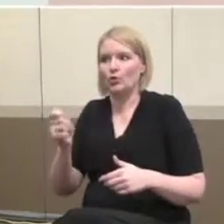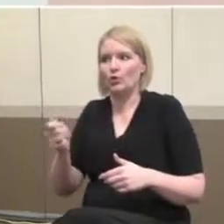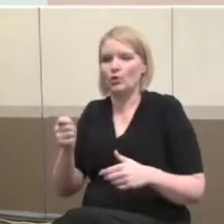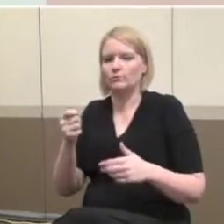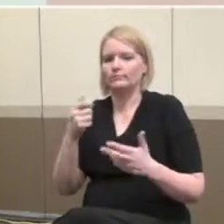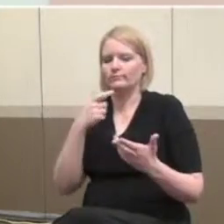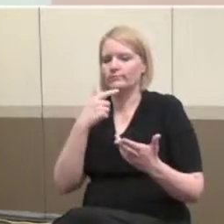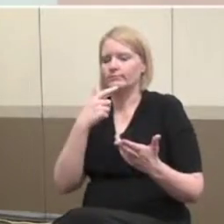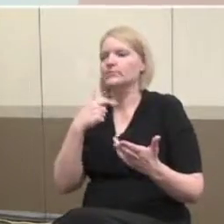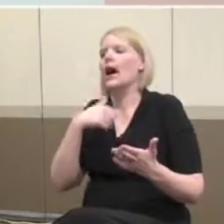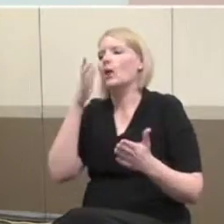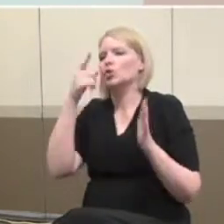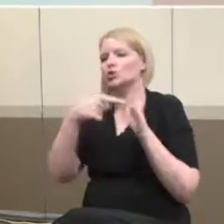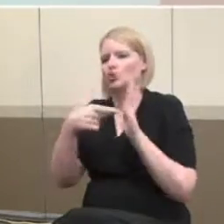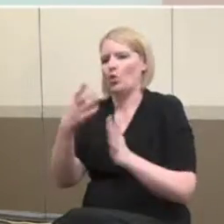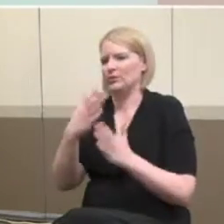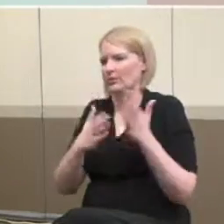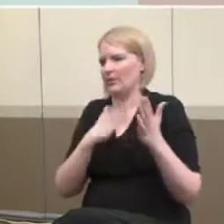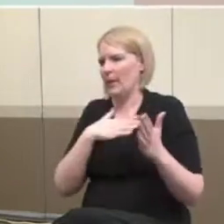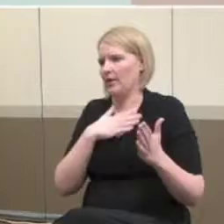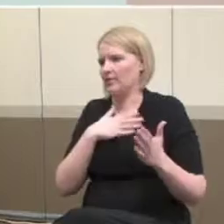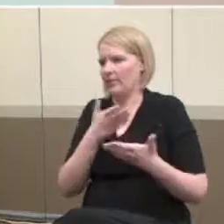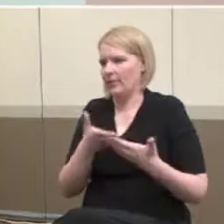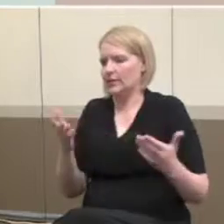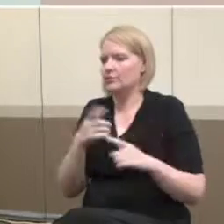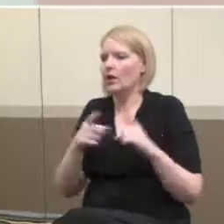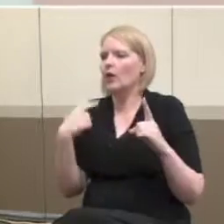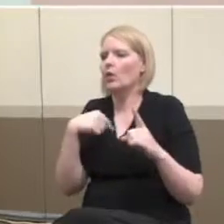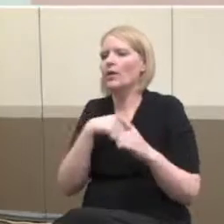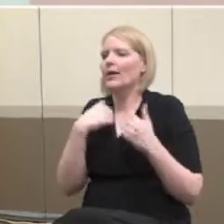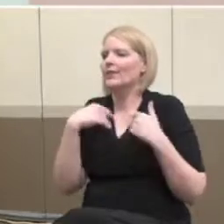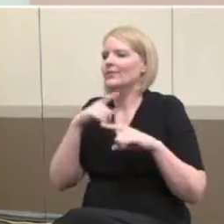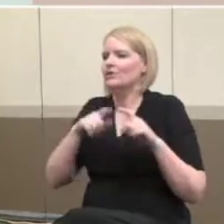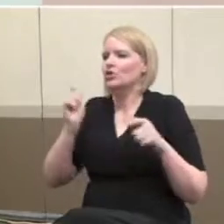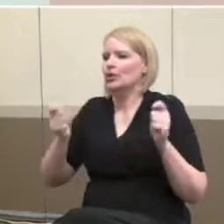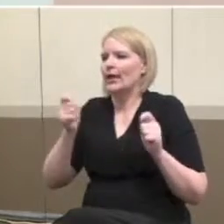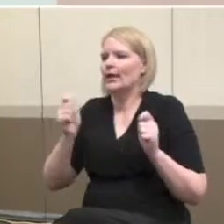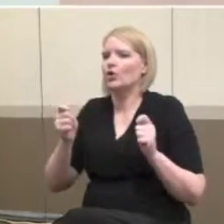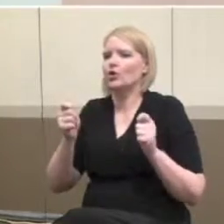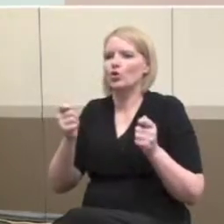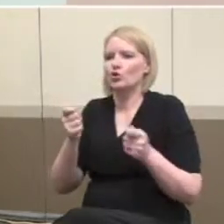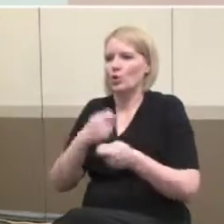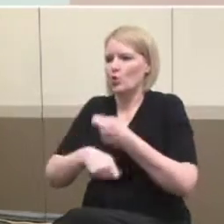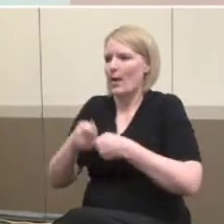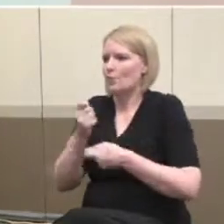we, and I'll show you some of the things that I have. You know, there are some different shakers that you can